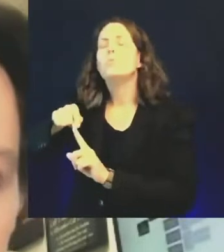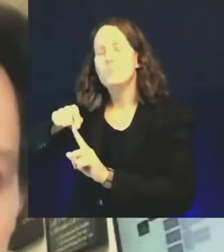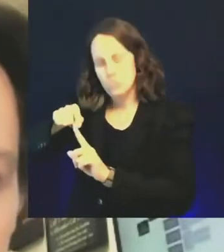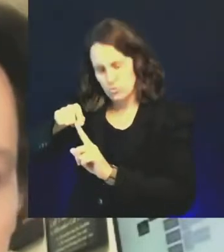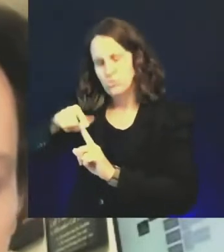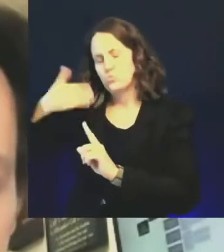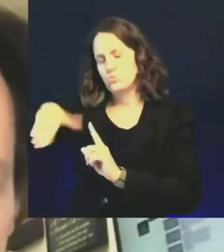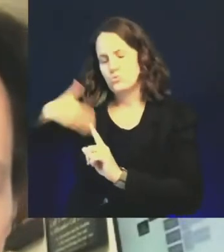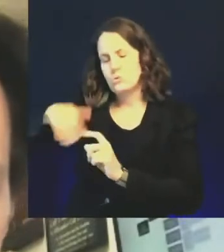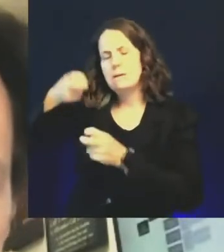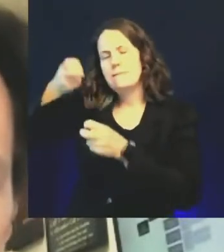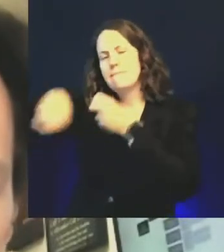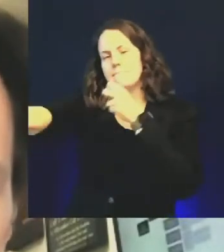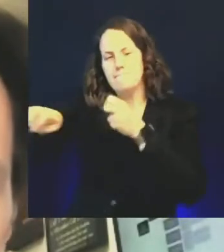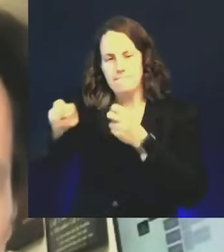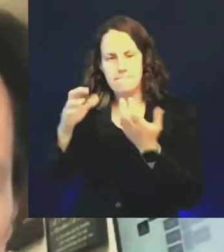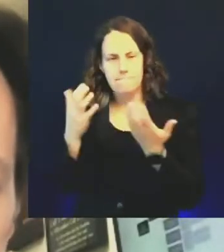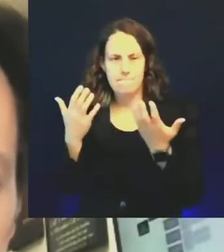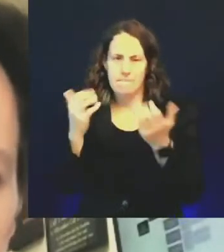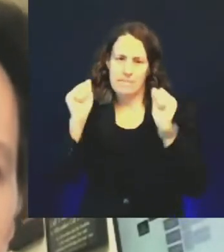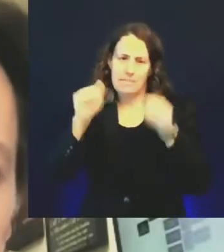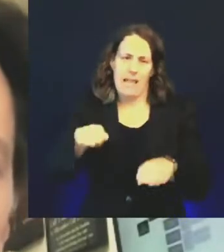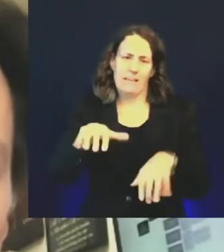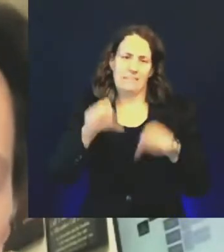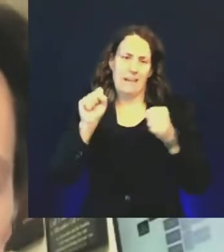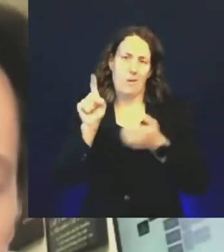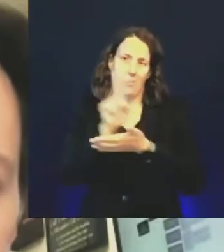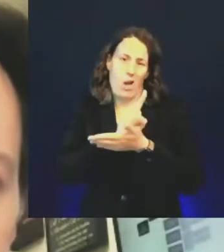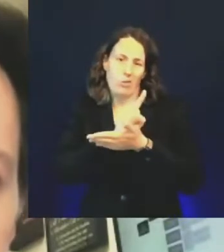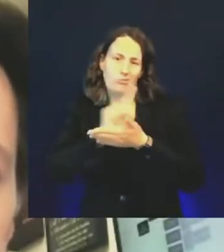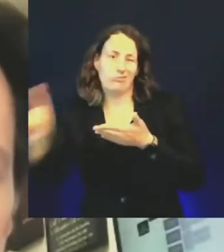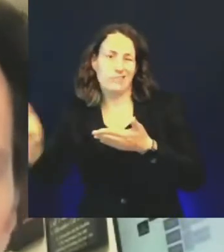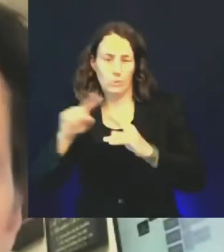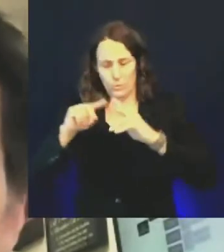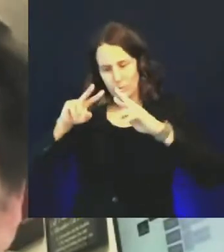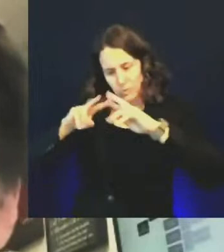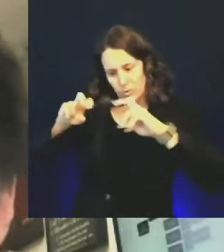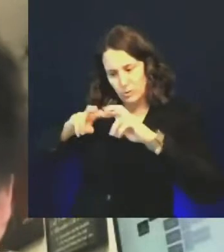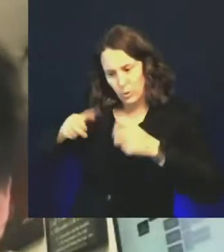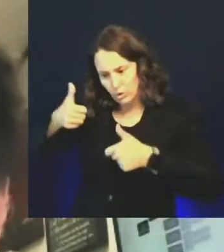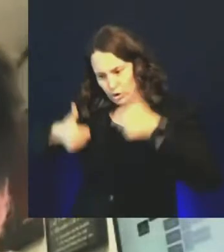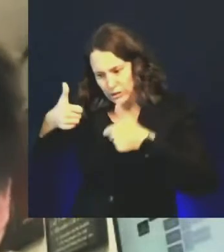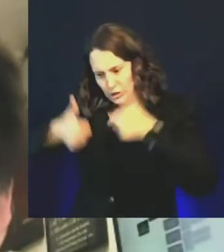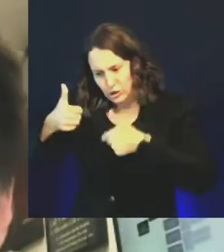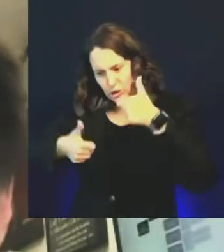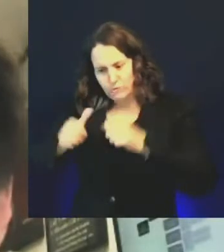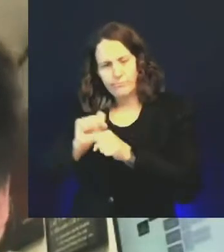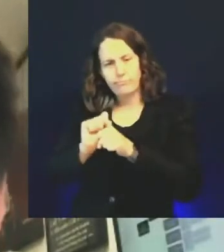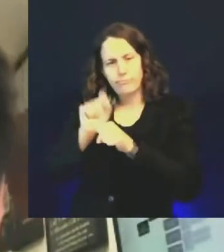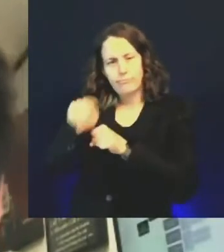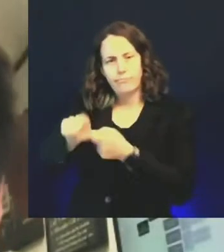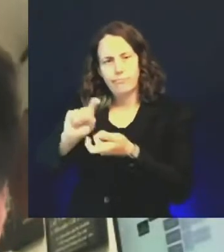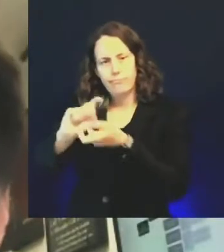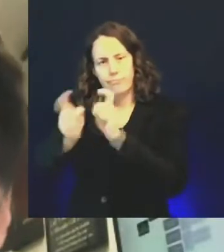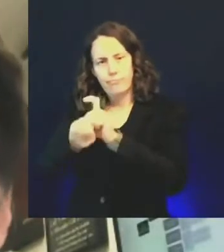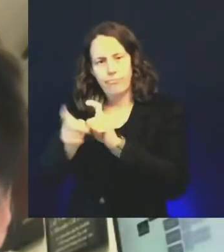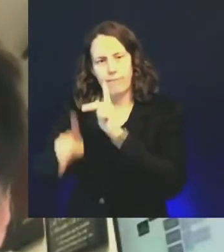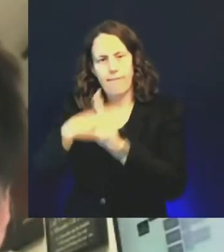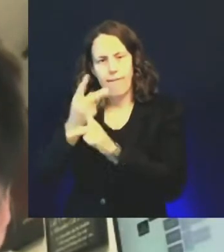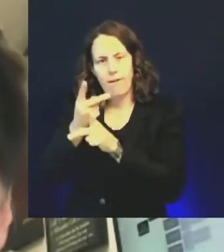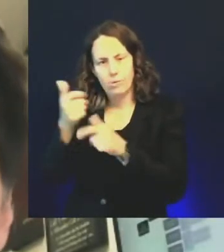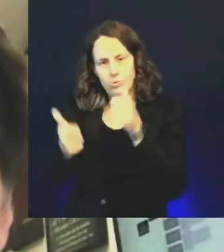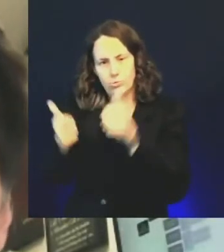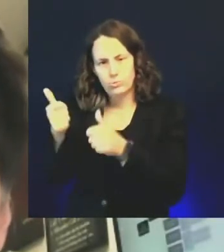before we get those data. So we're always looking with a bit of a lag. The trajectory has been pretty clear, though. When you look at national data, the